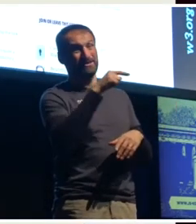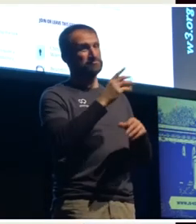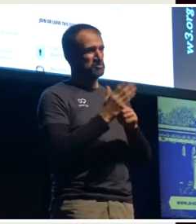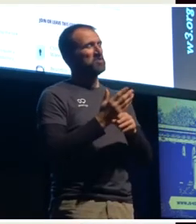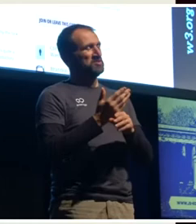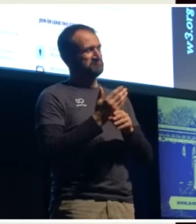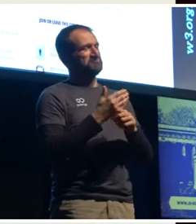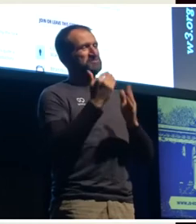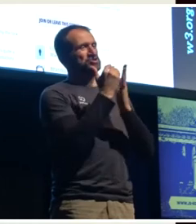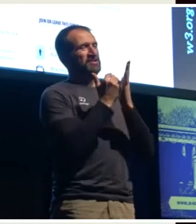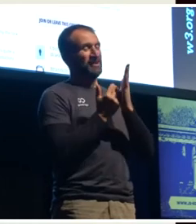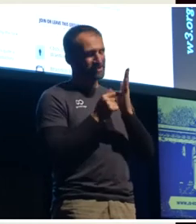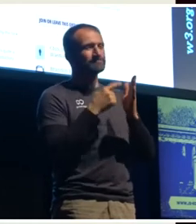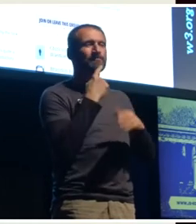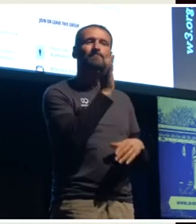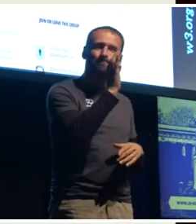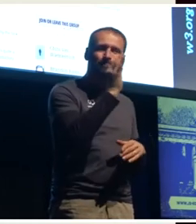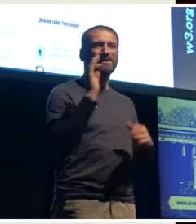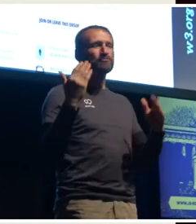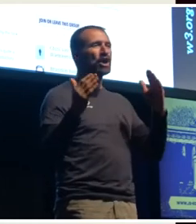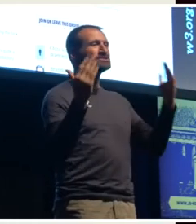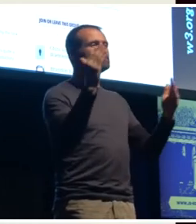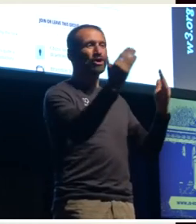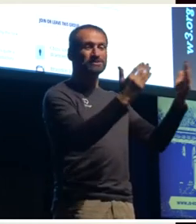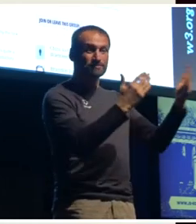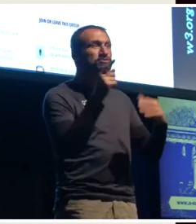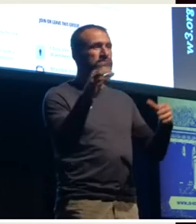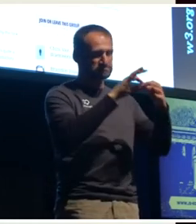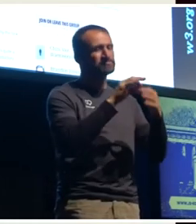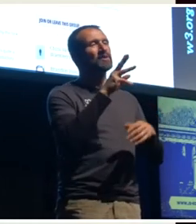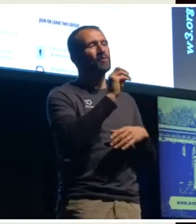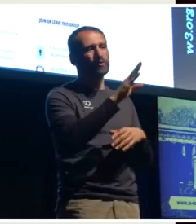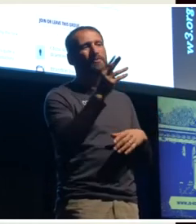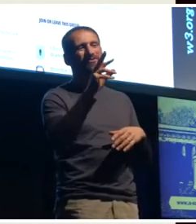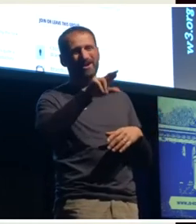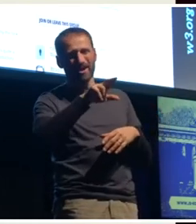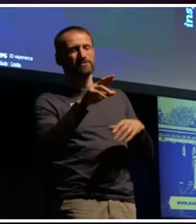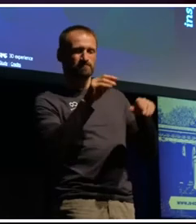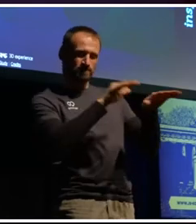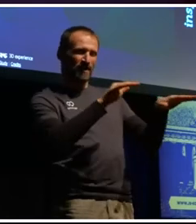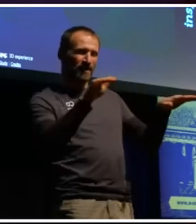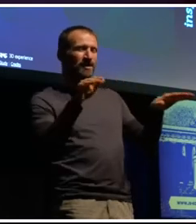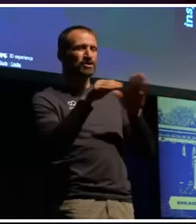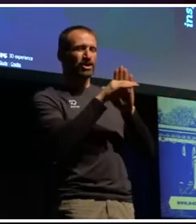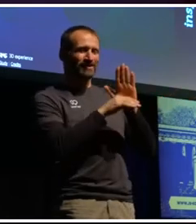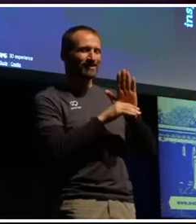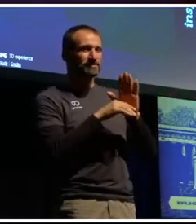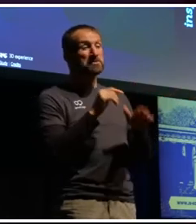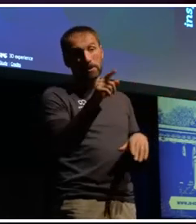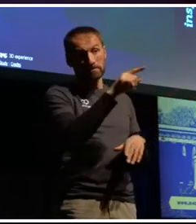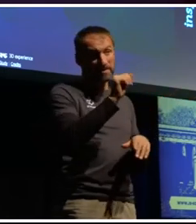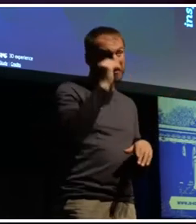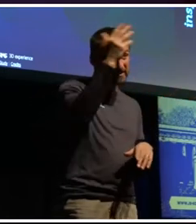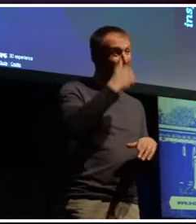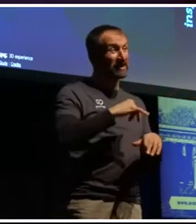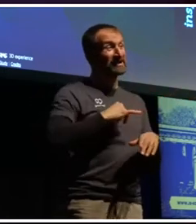yeah. There's even a community group you can join if you want to have an impact. We'll talk more about community groups later. The idea